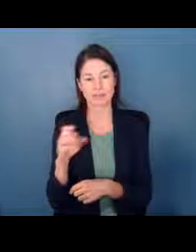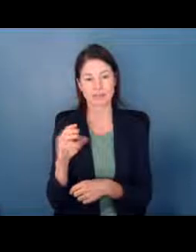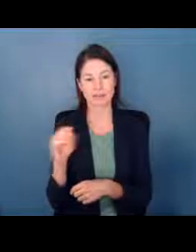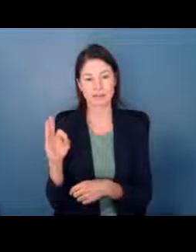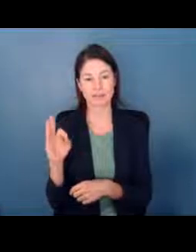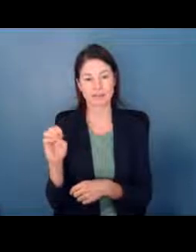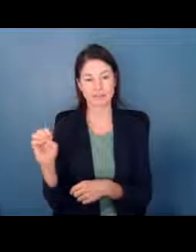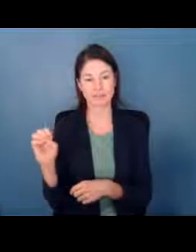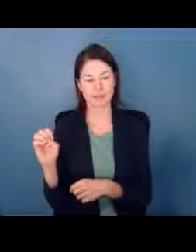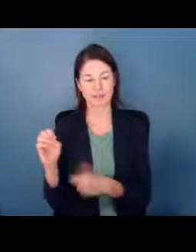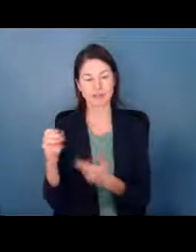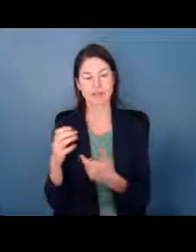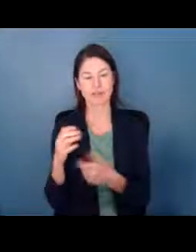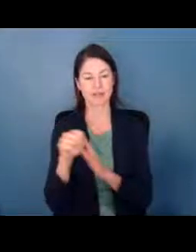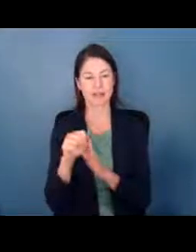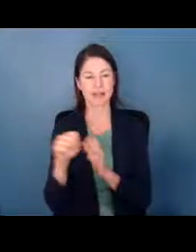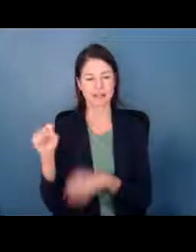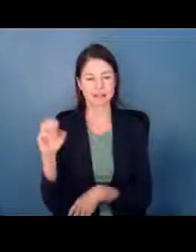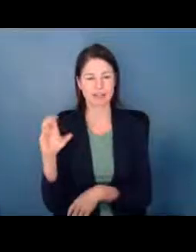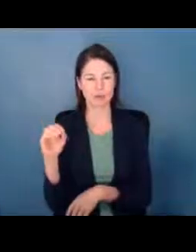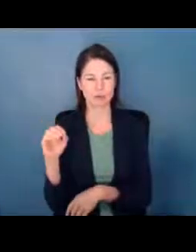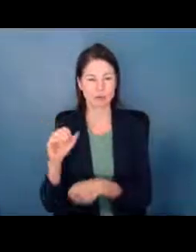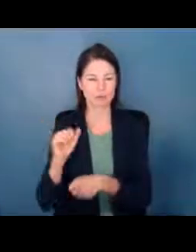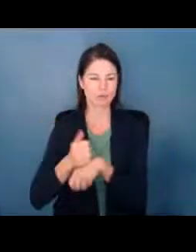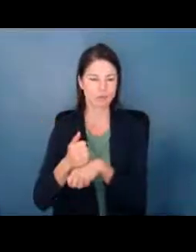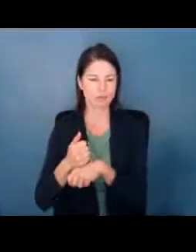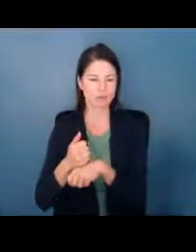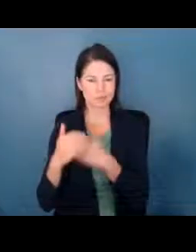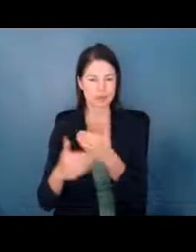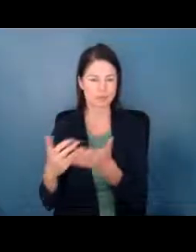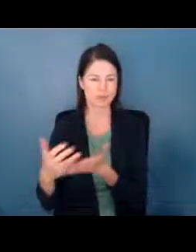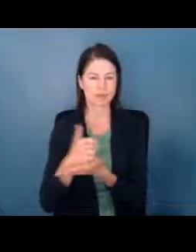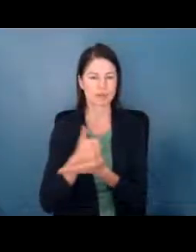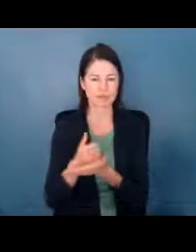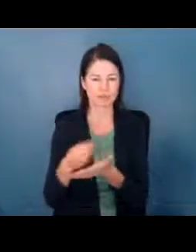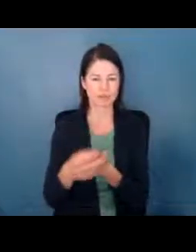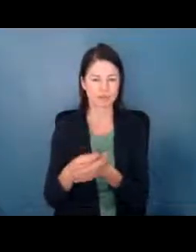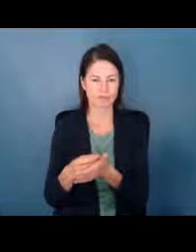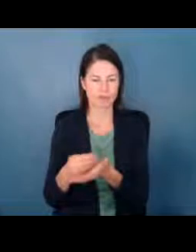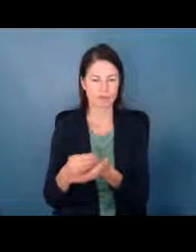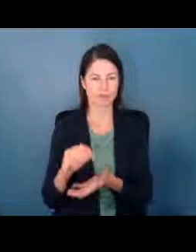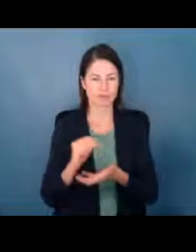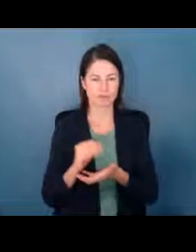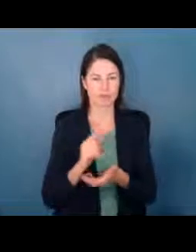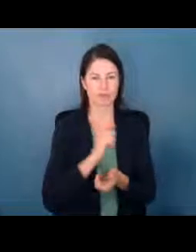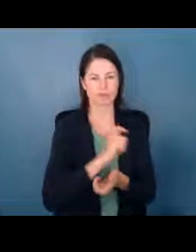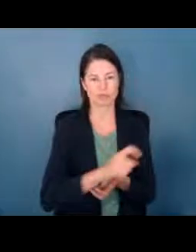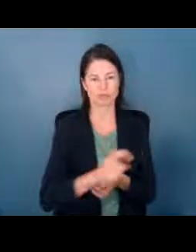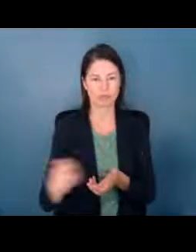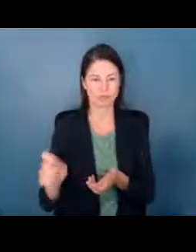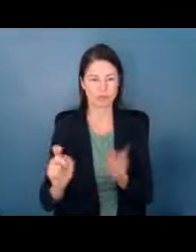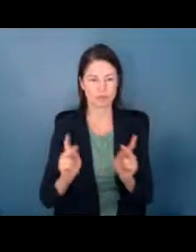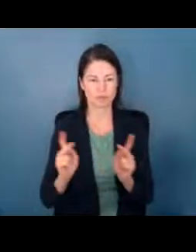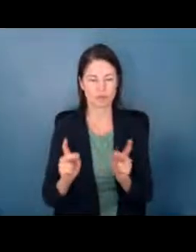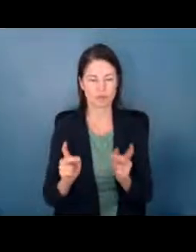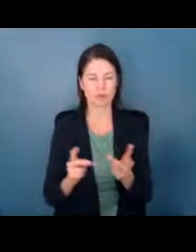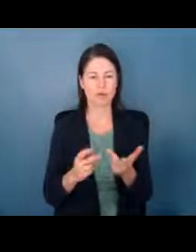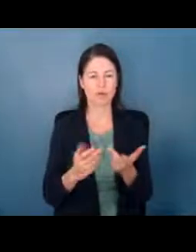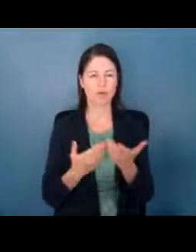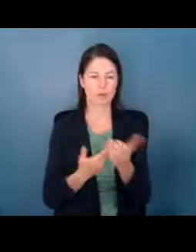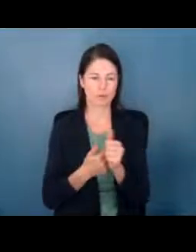and the State Controller's Office to establish a process for collecting the revenue and reimbursing people. We're recommending that be followed. We're